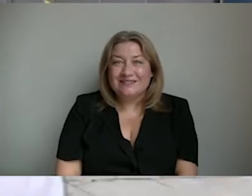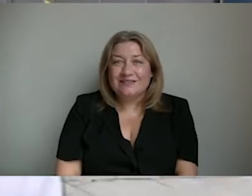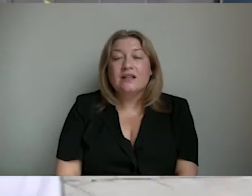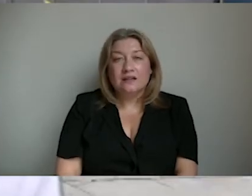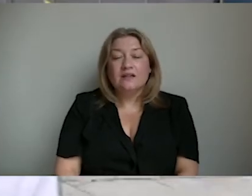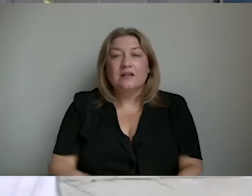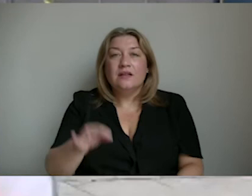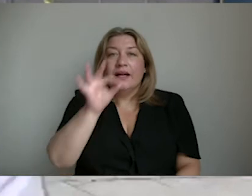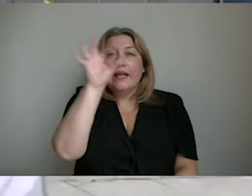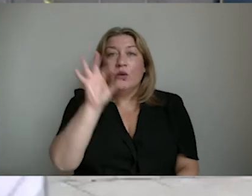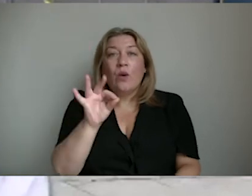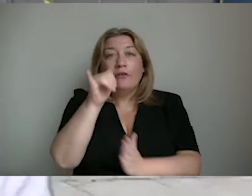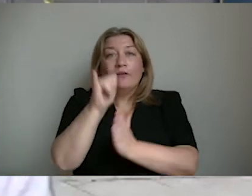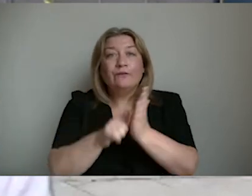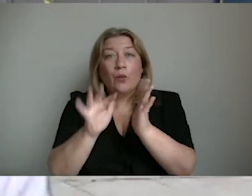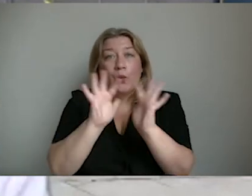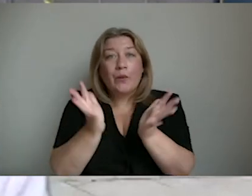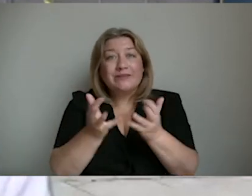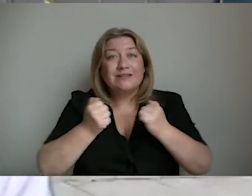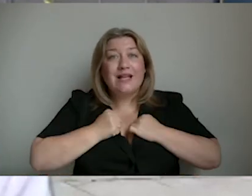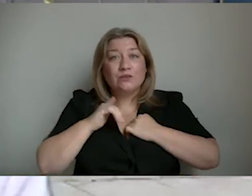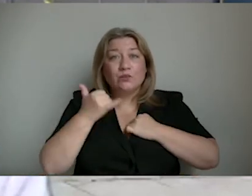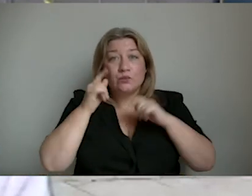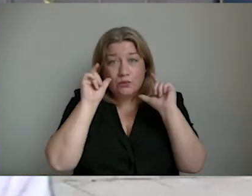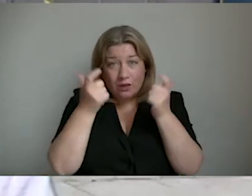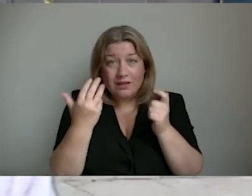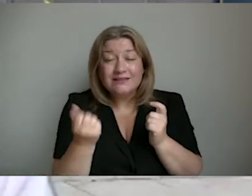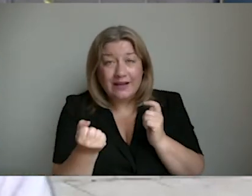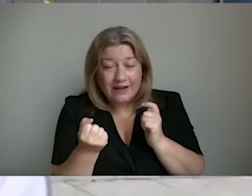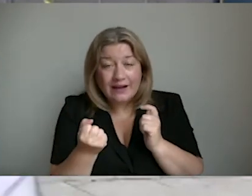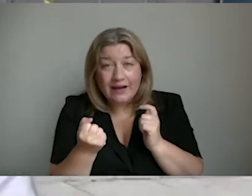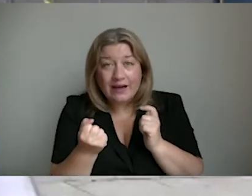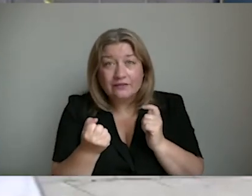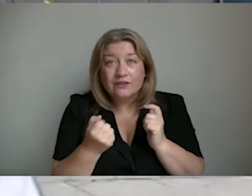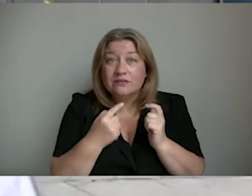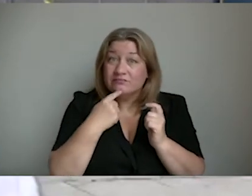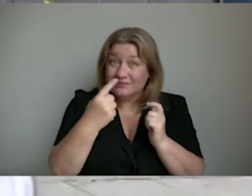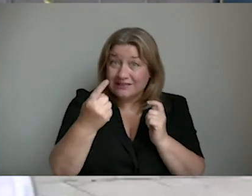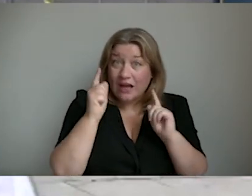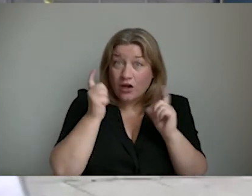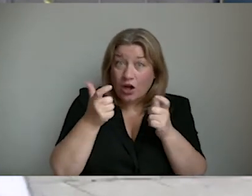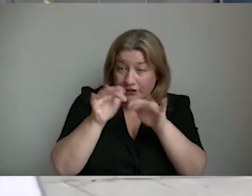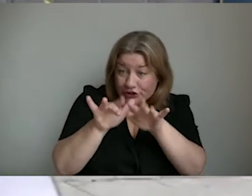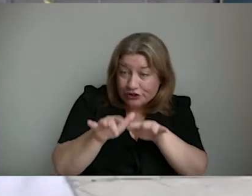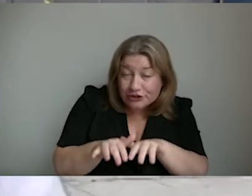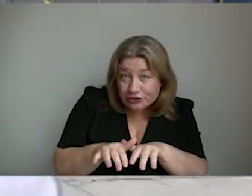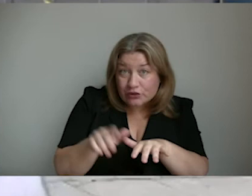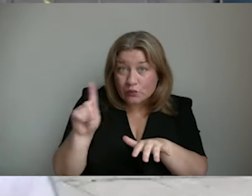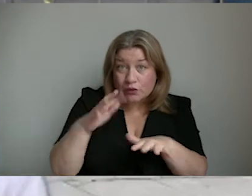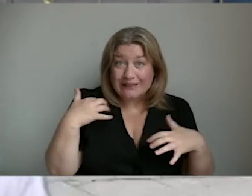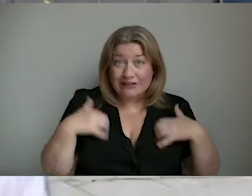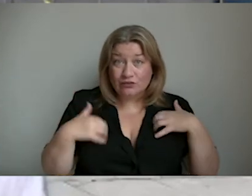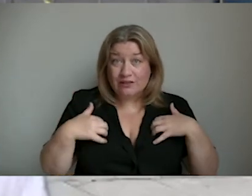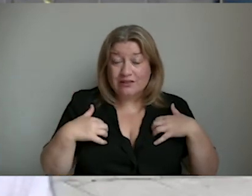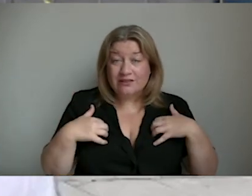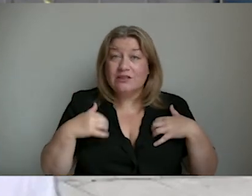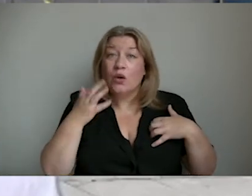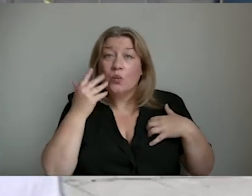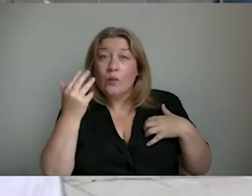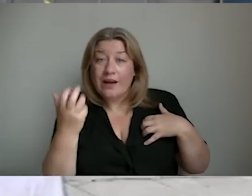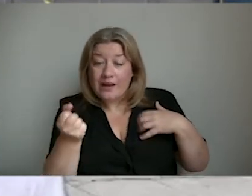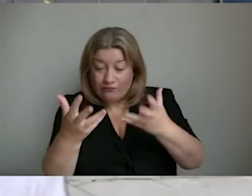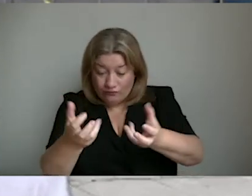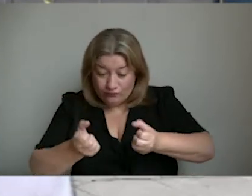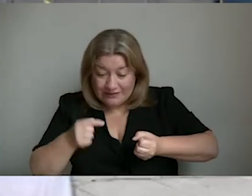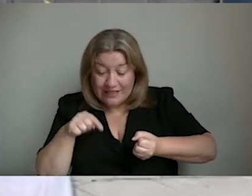you complete the inquiry form on our website, then and tell us what the kind of jobs that you're interested in, then we'll certainly get in